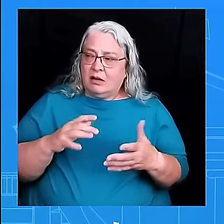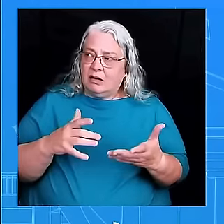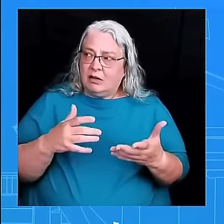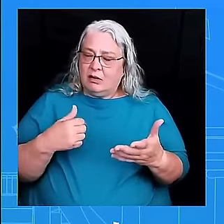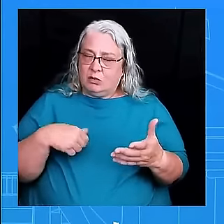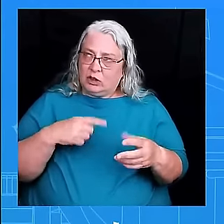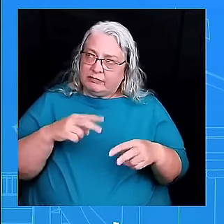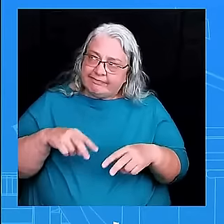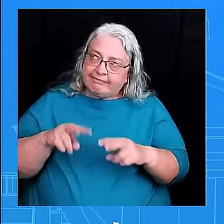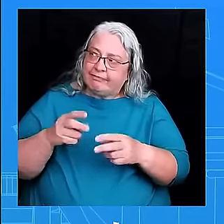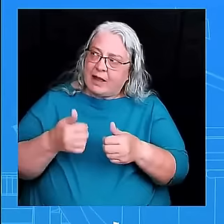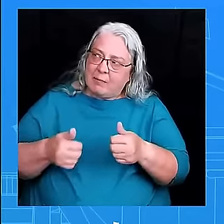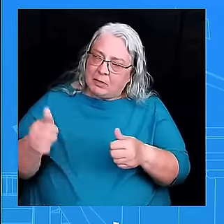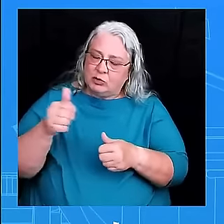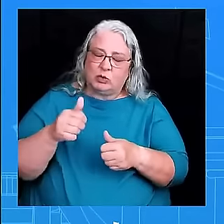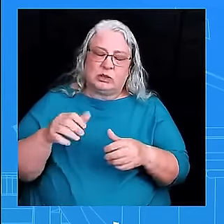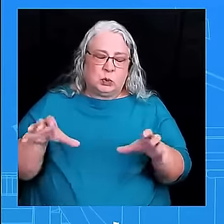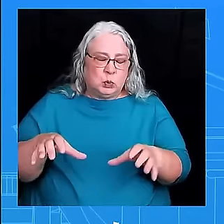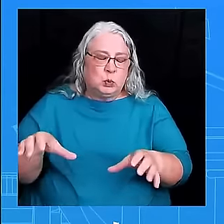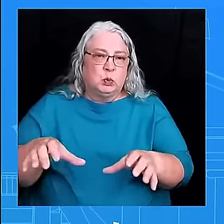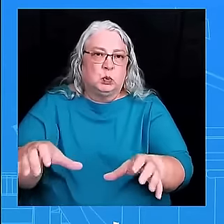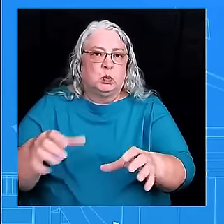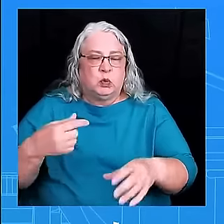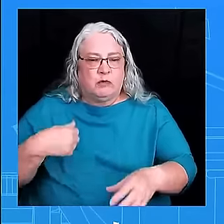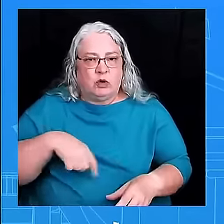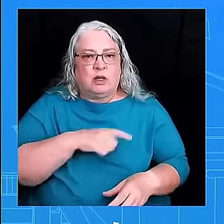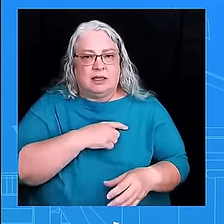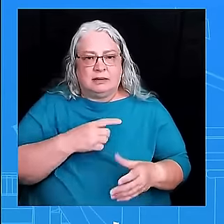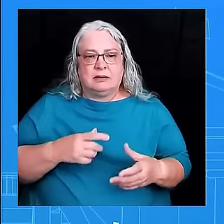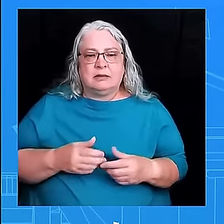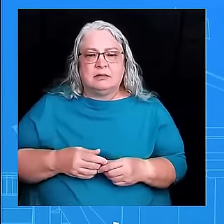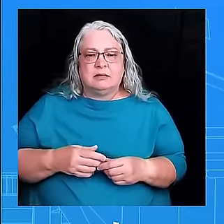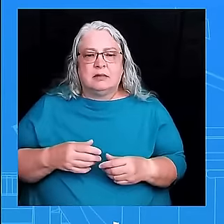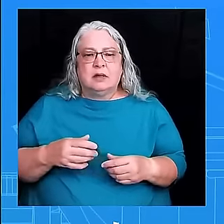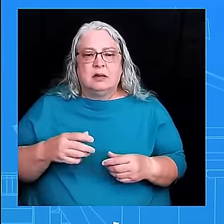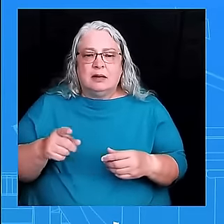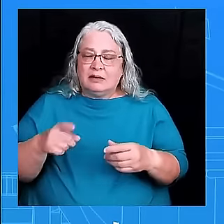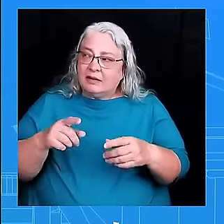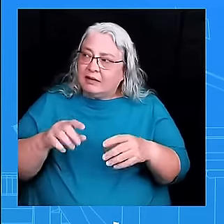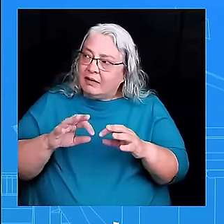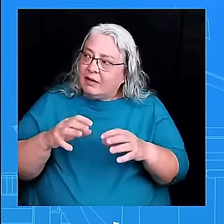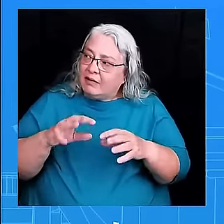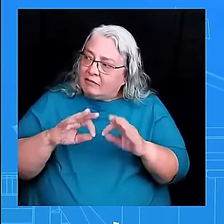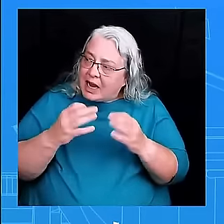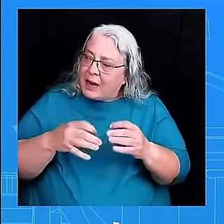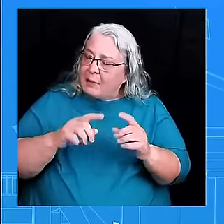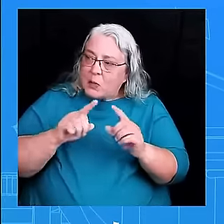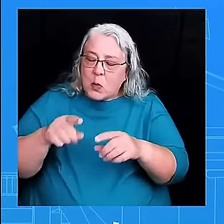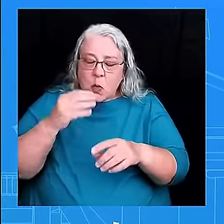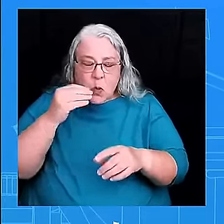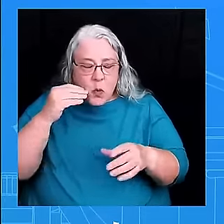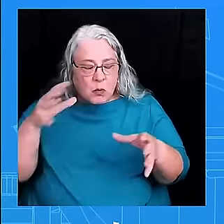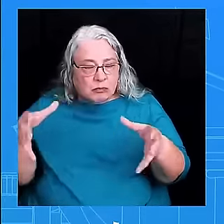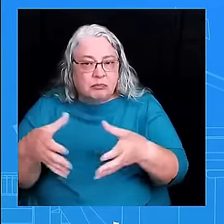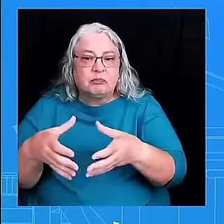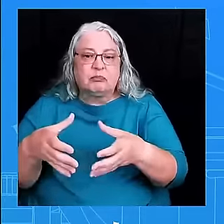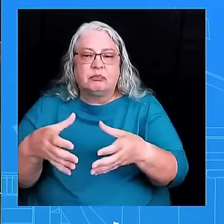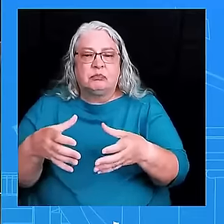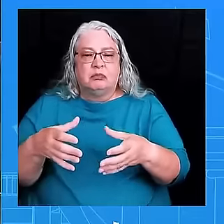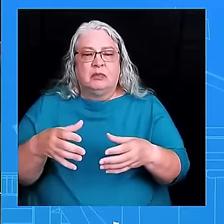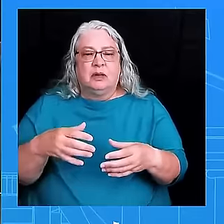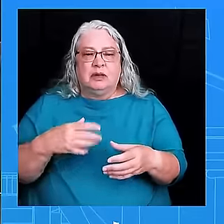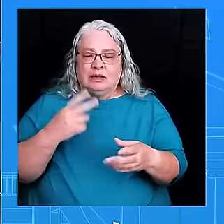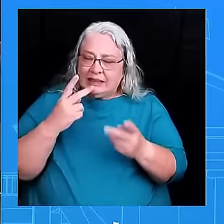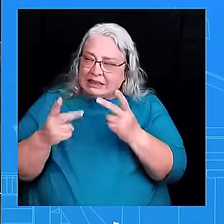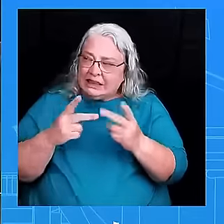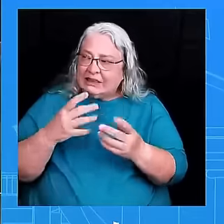now get to go home to their families and see their families and restart their lives. Okay. And a